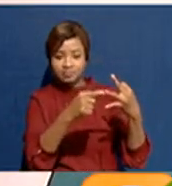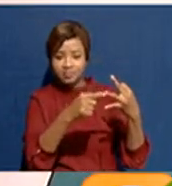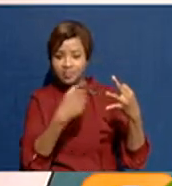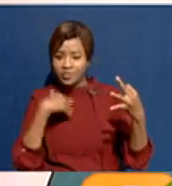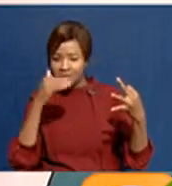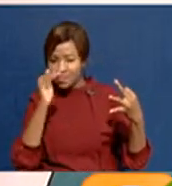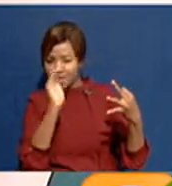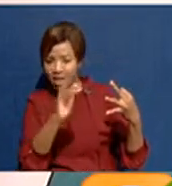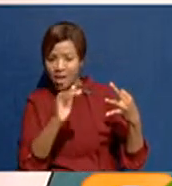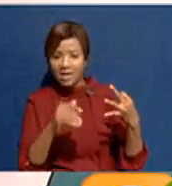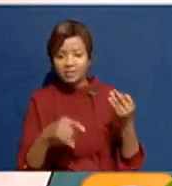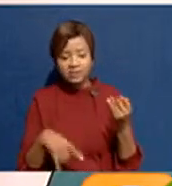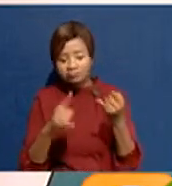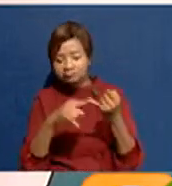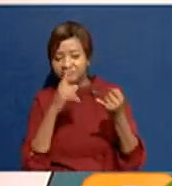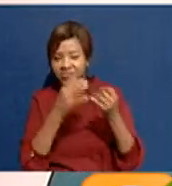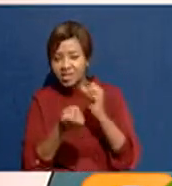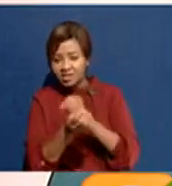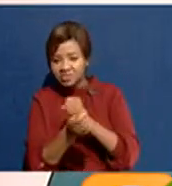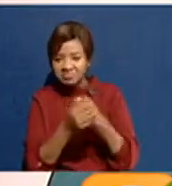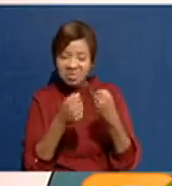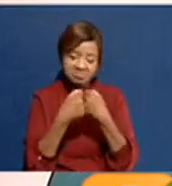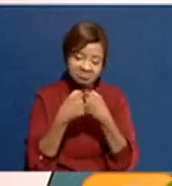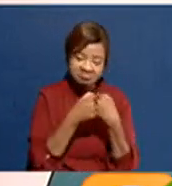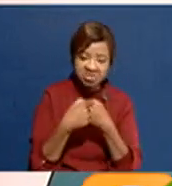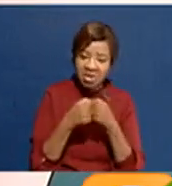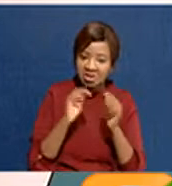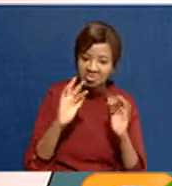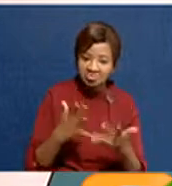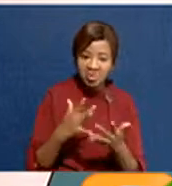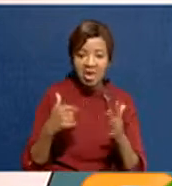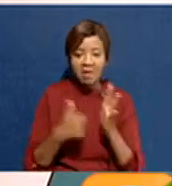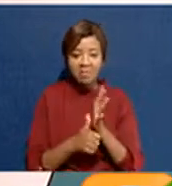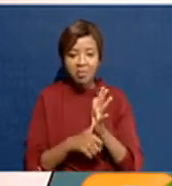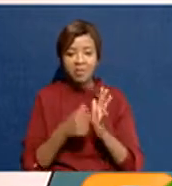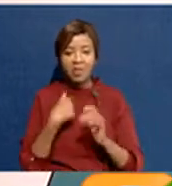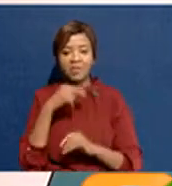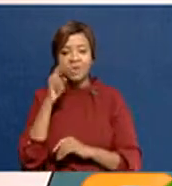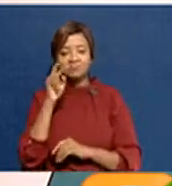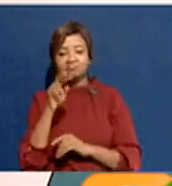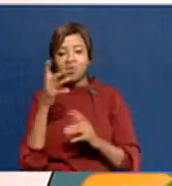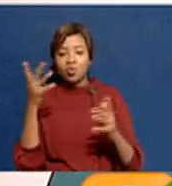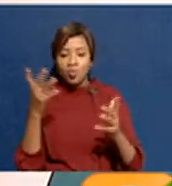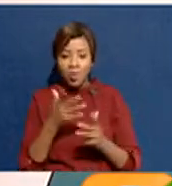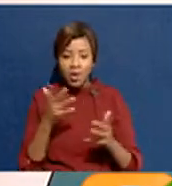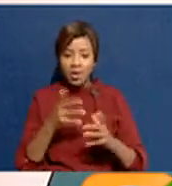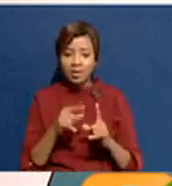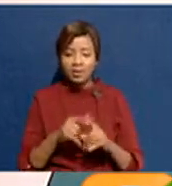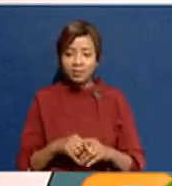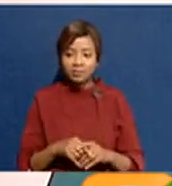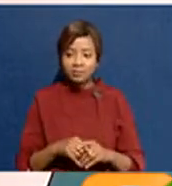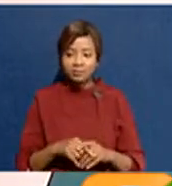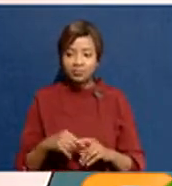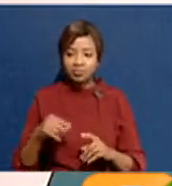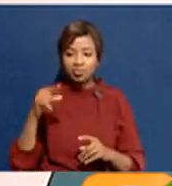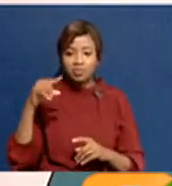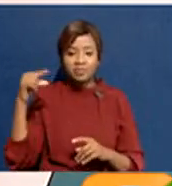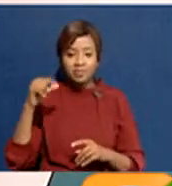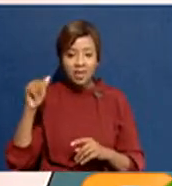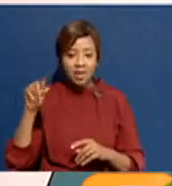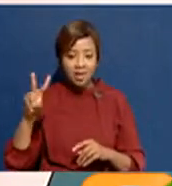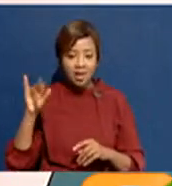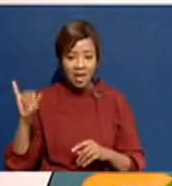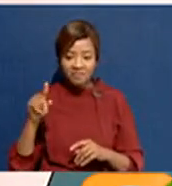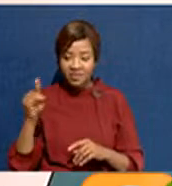about some of the challenges, the bottlenecks, yes. You know, when you're dealing with a group like Gavi in their supply, they're going to scale down